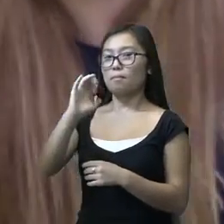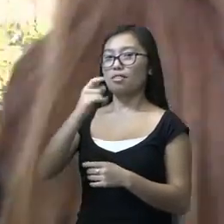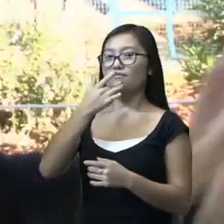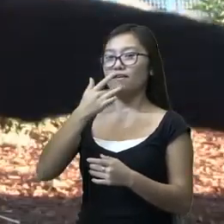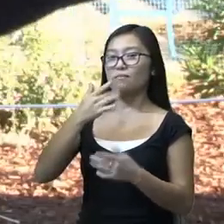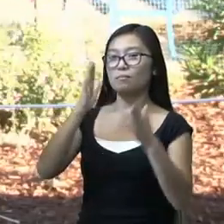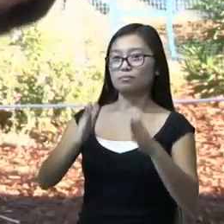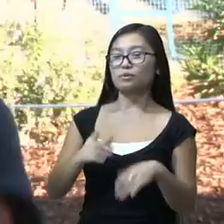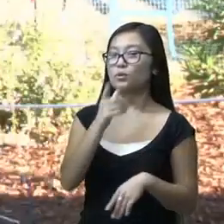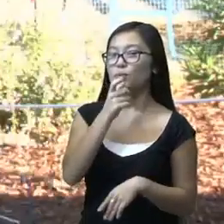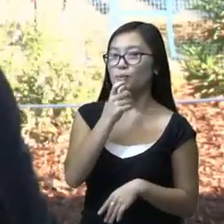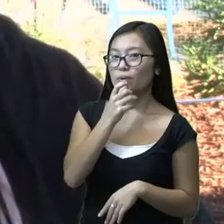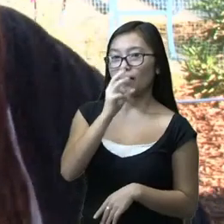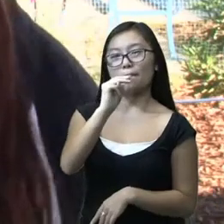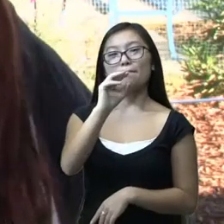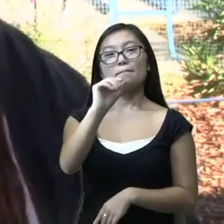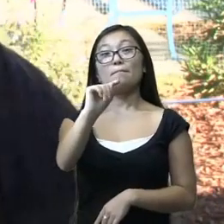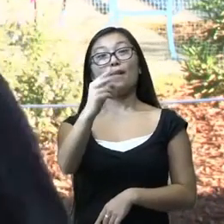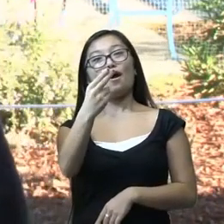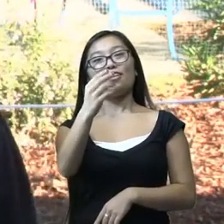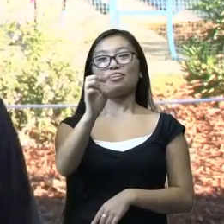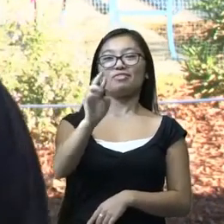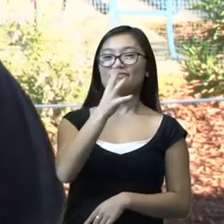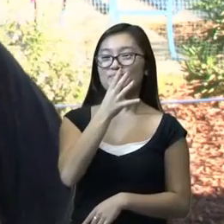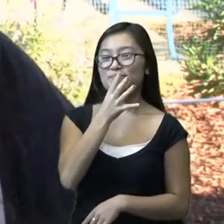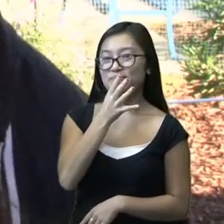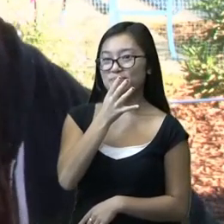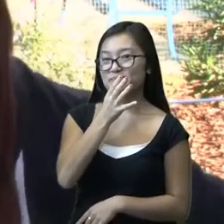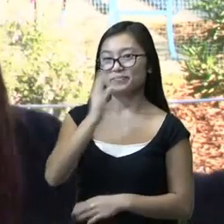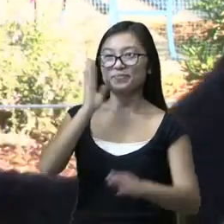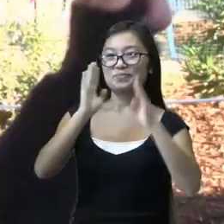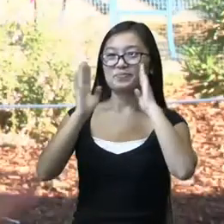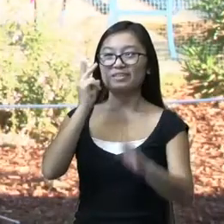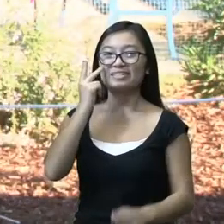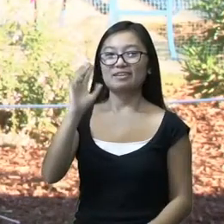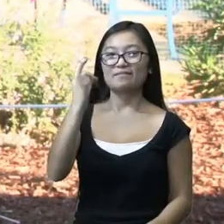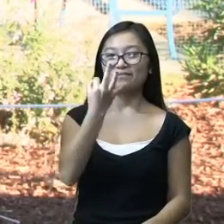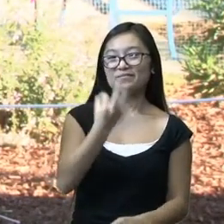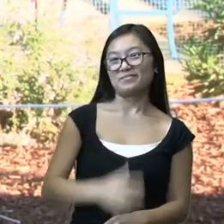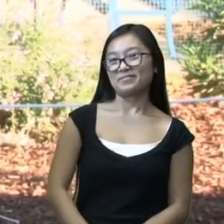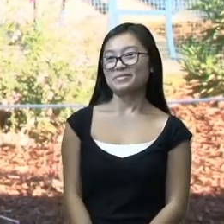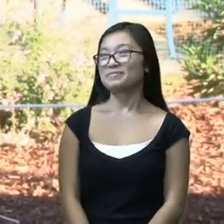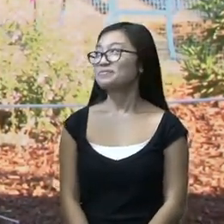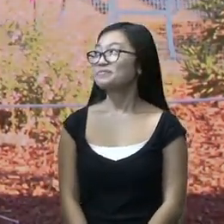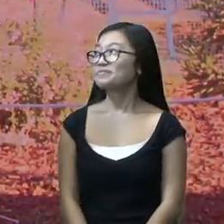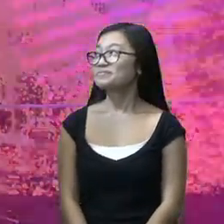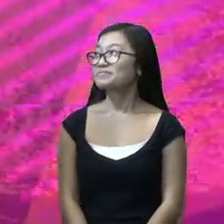I'm Lizette with your weather, signing out, and we'll see you on Friday, DP.